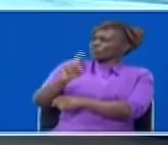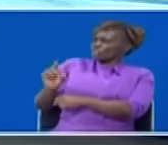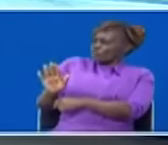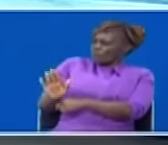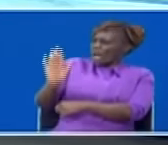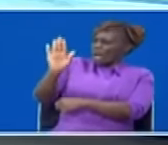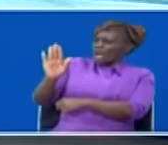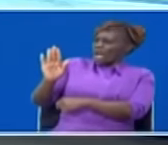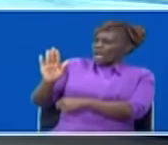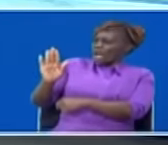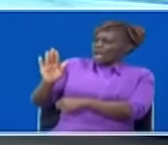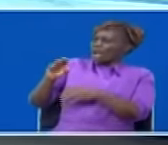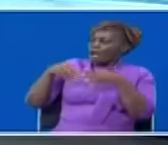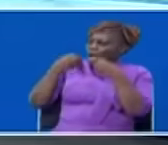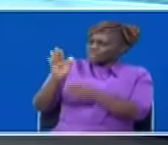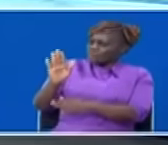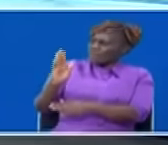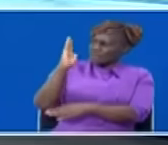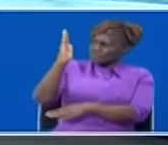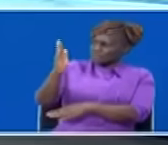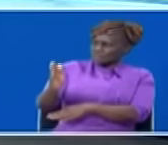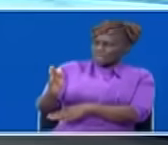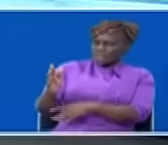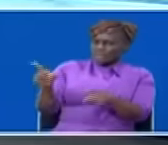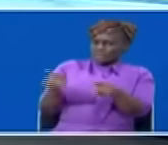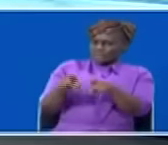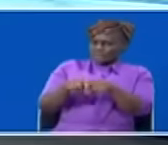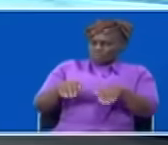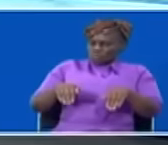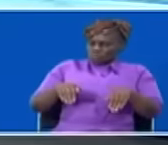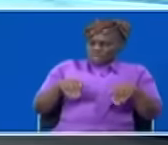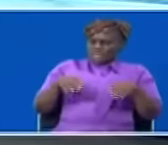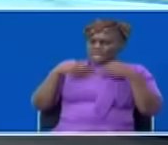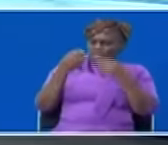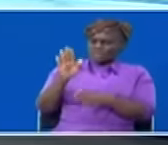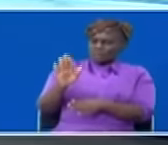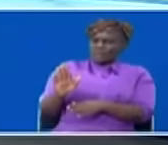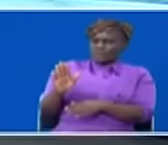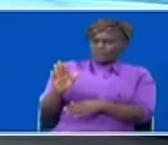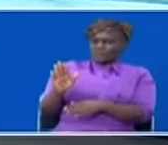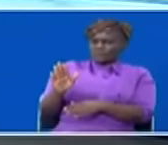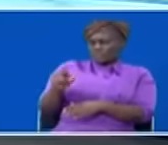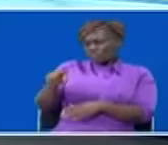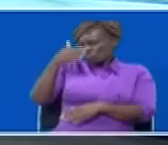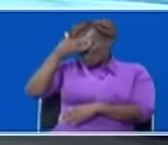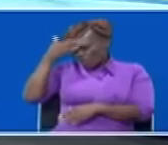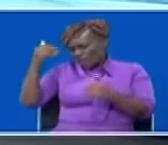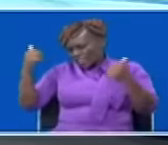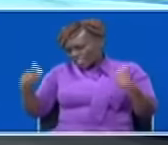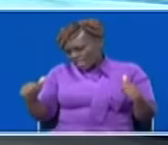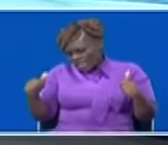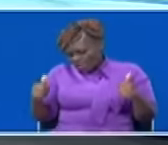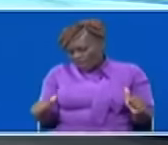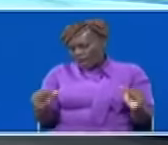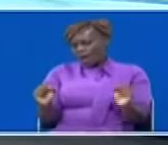can directly answer your queries. But even as we wait for the response from IBC, lest you forget, this is something